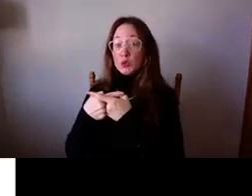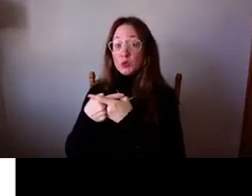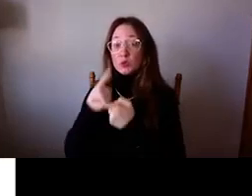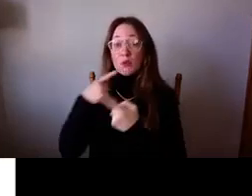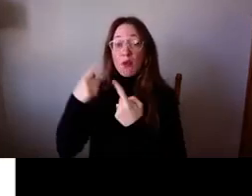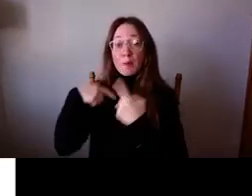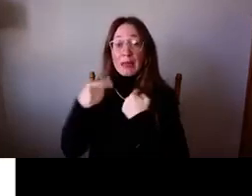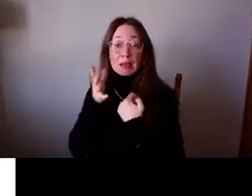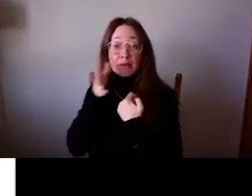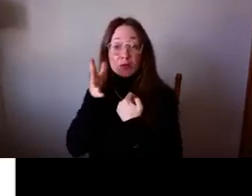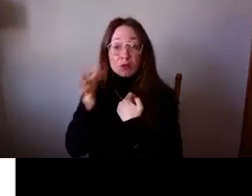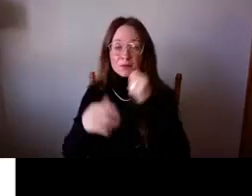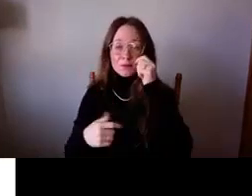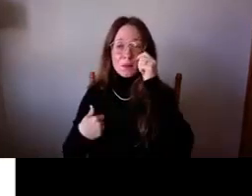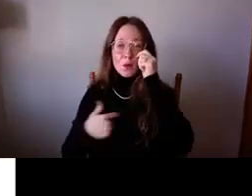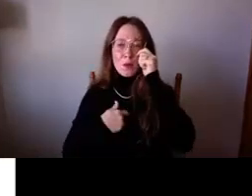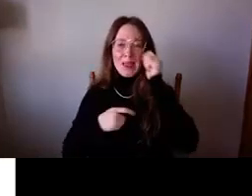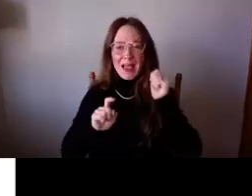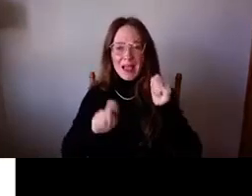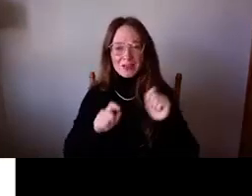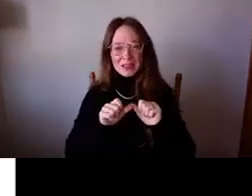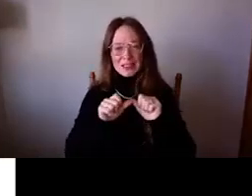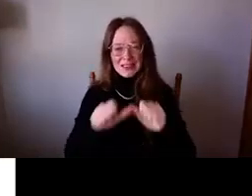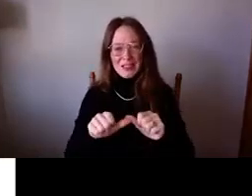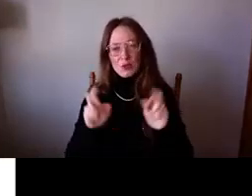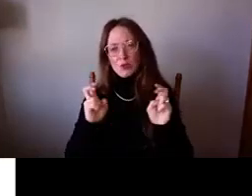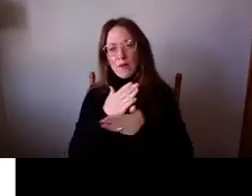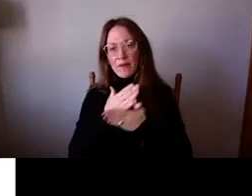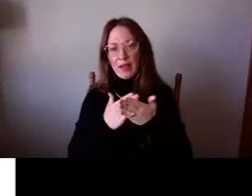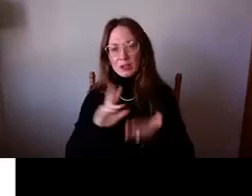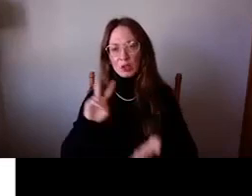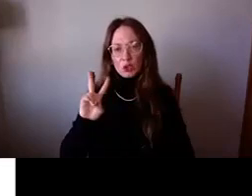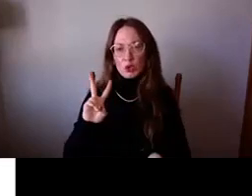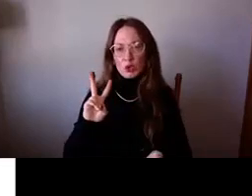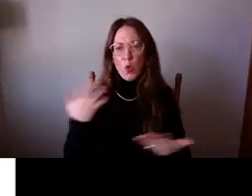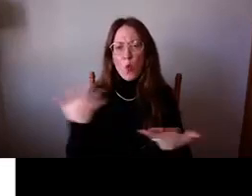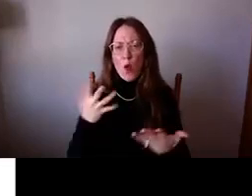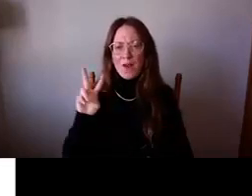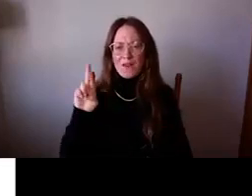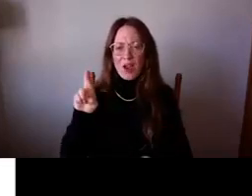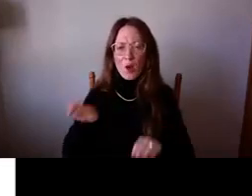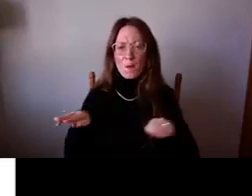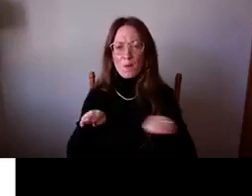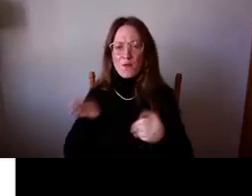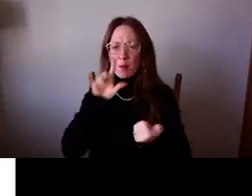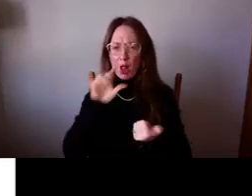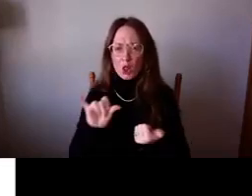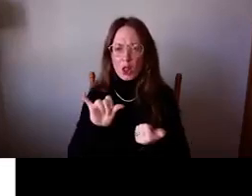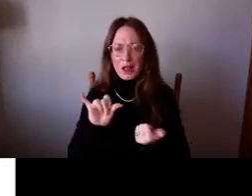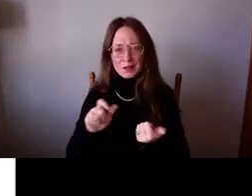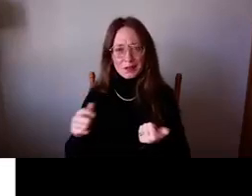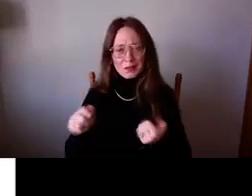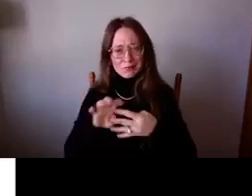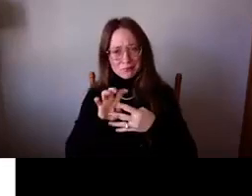future is that we will need to continue in our phase 2 of rethinking VR performance. There's much to consider, as we